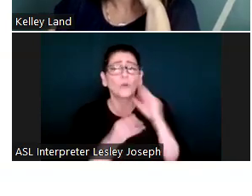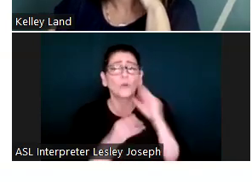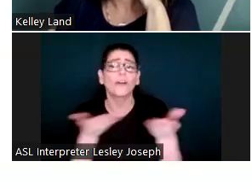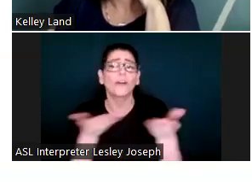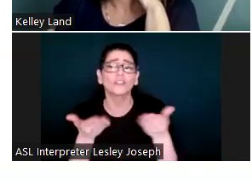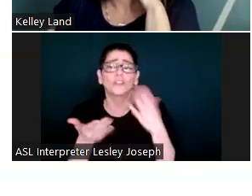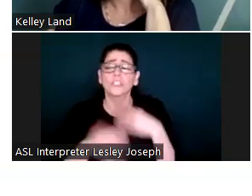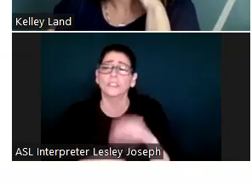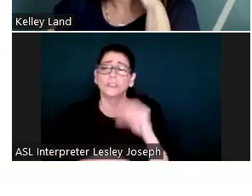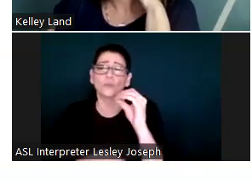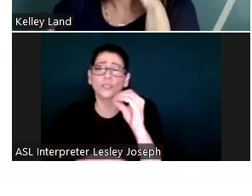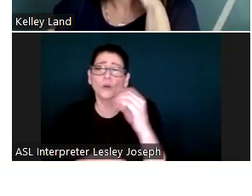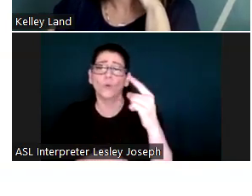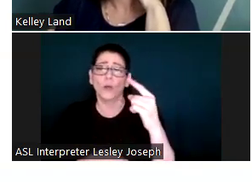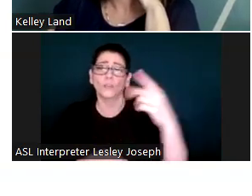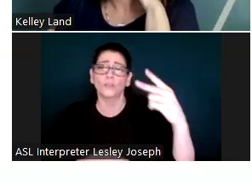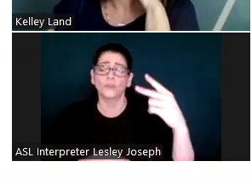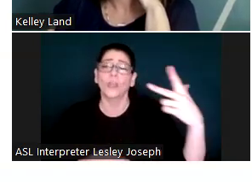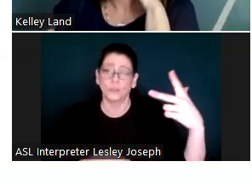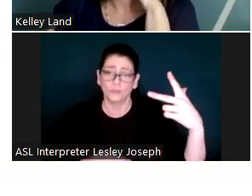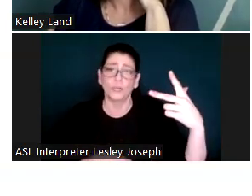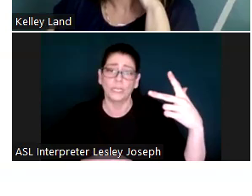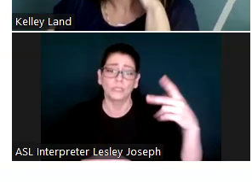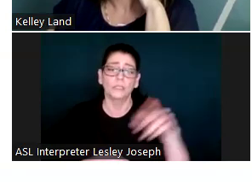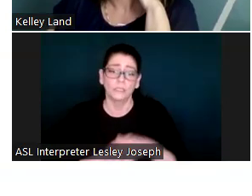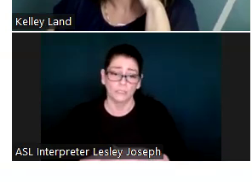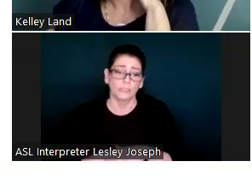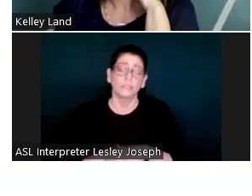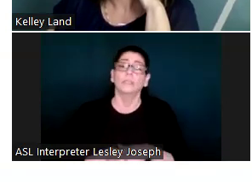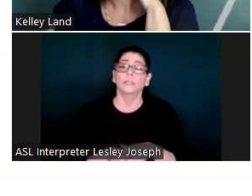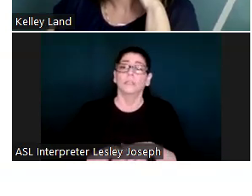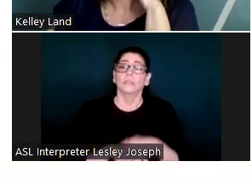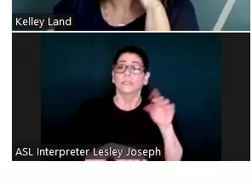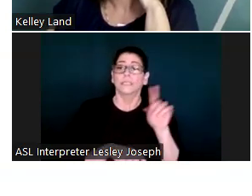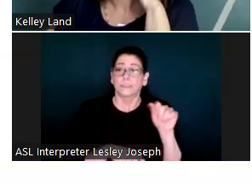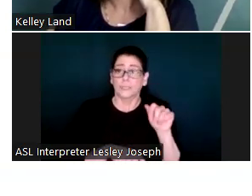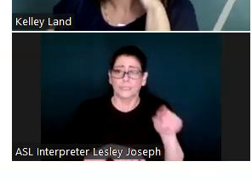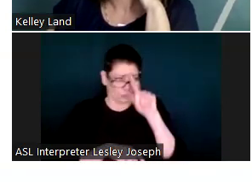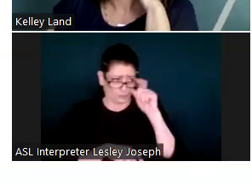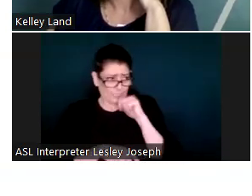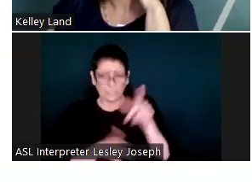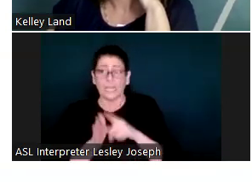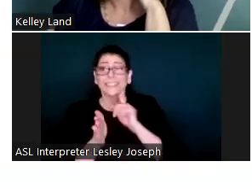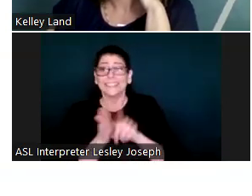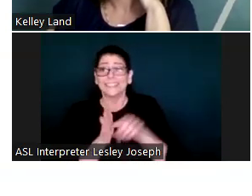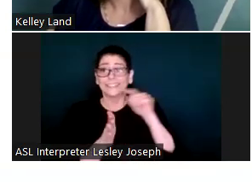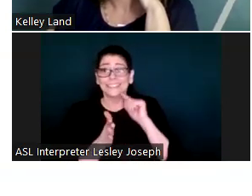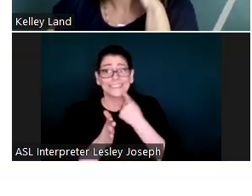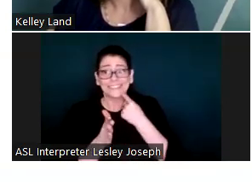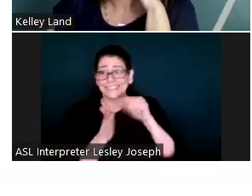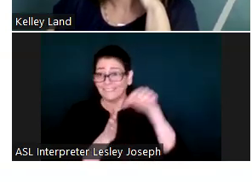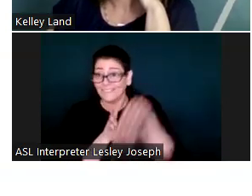0, 1, 2, and 3. So just because he's not the most severely disabled does not mean he's not eligible for services.